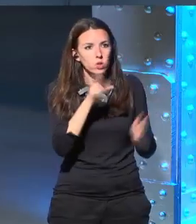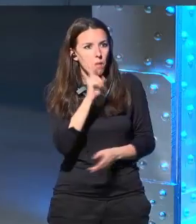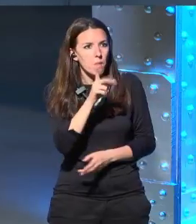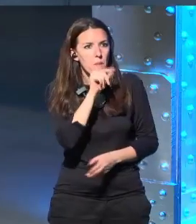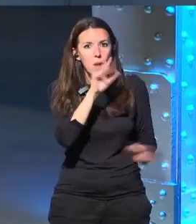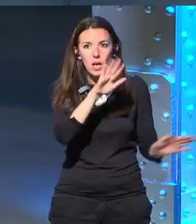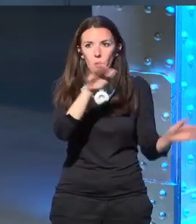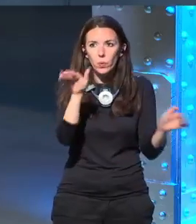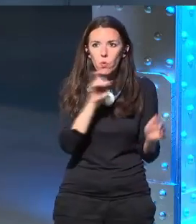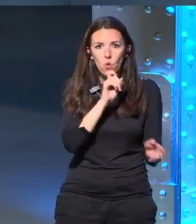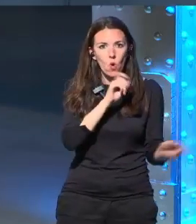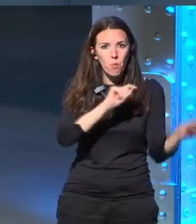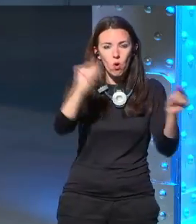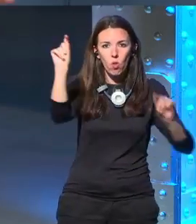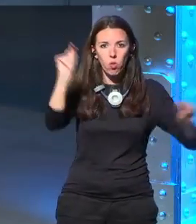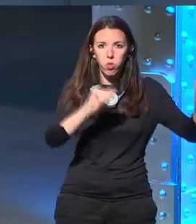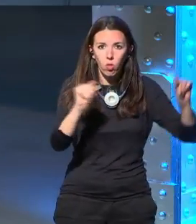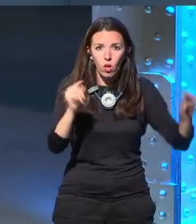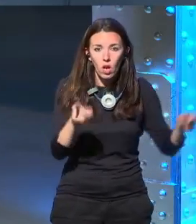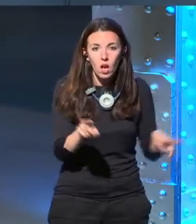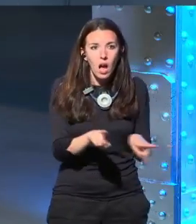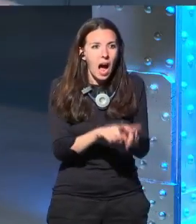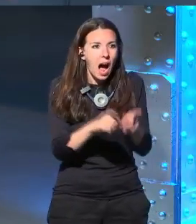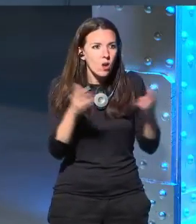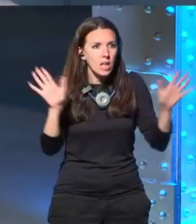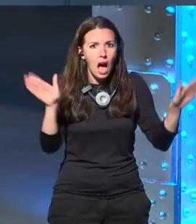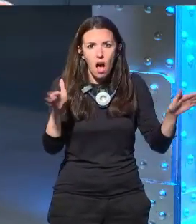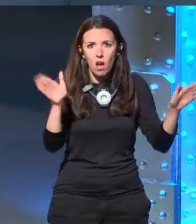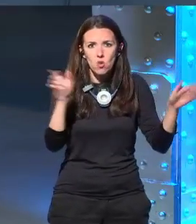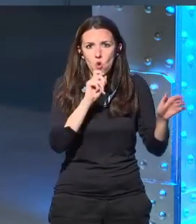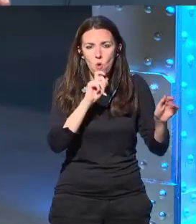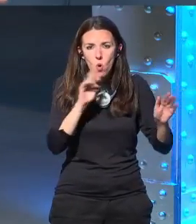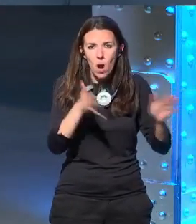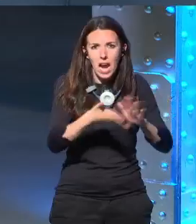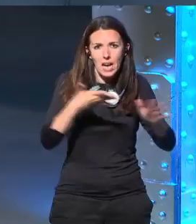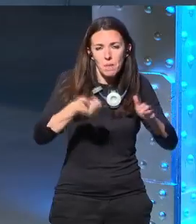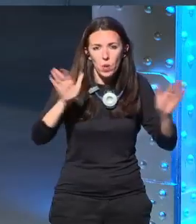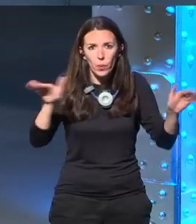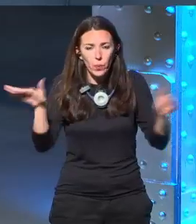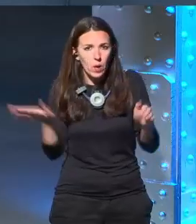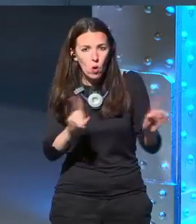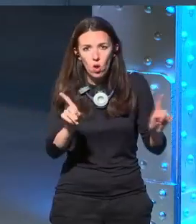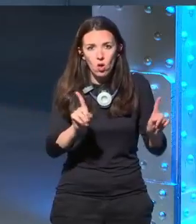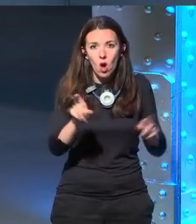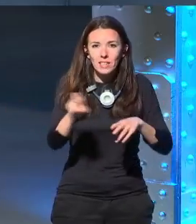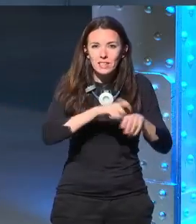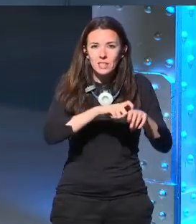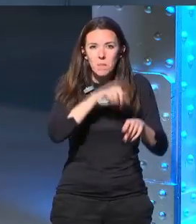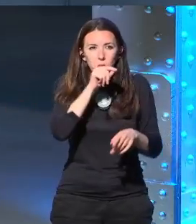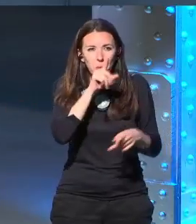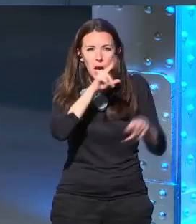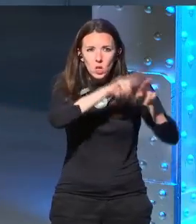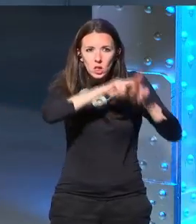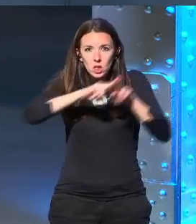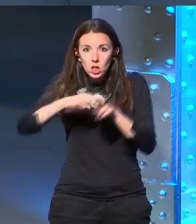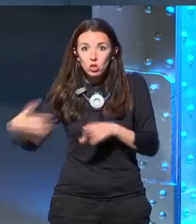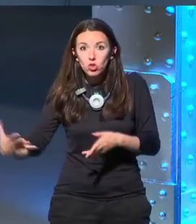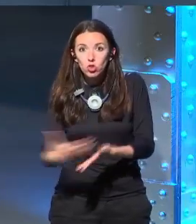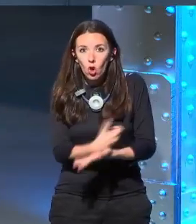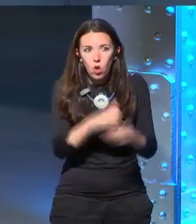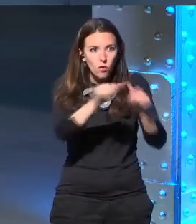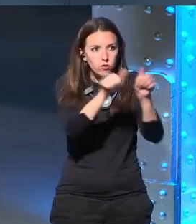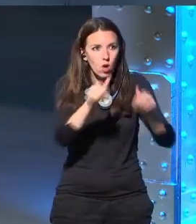their wings went up faster or down faster, for different types of birds. He looked at it all. That takes a little